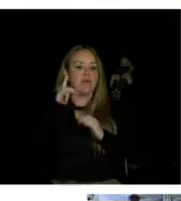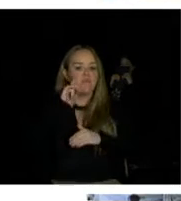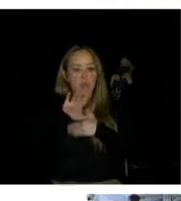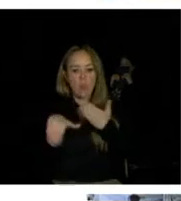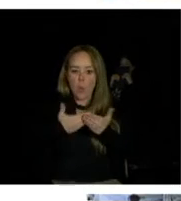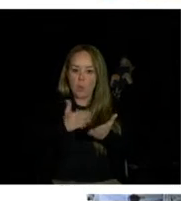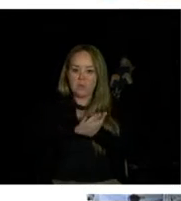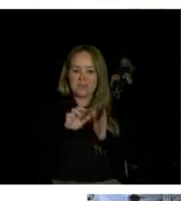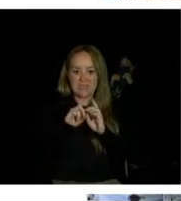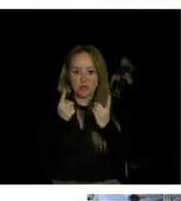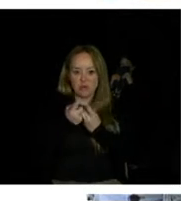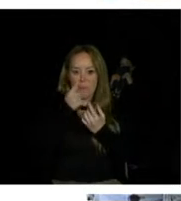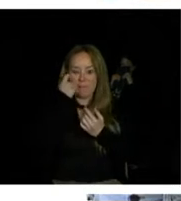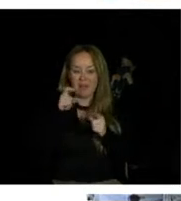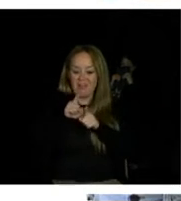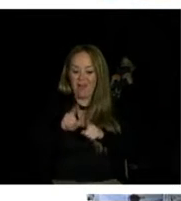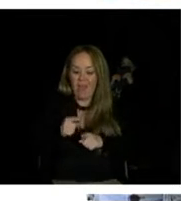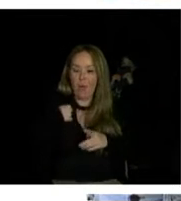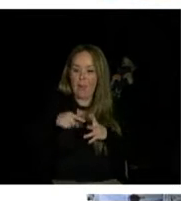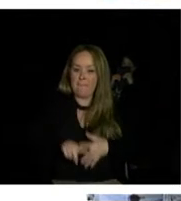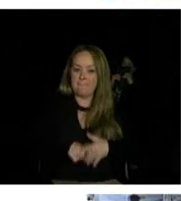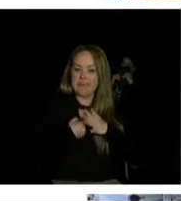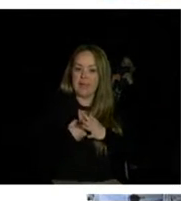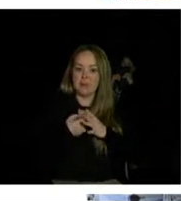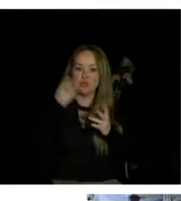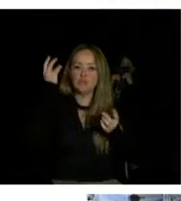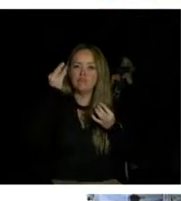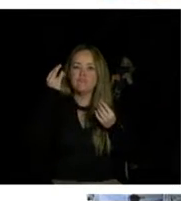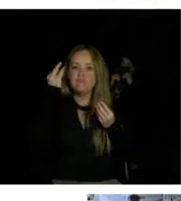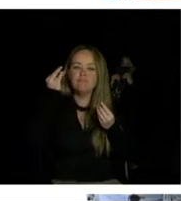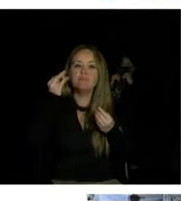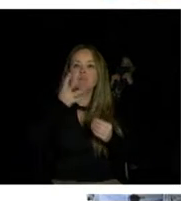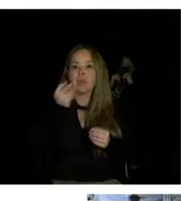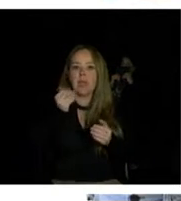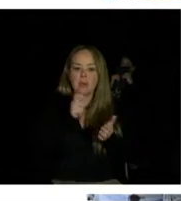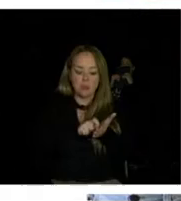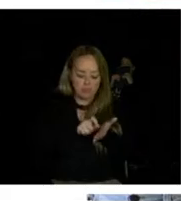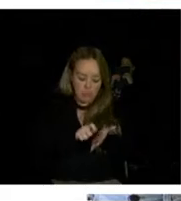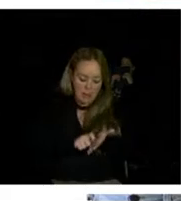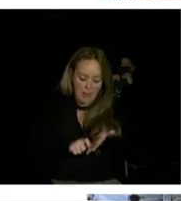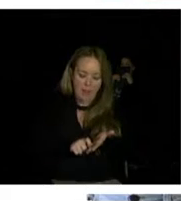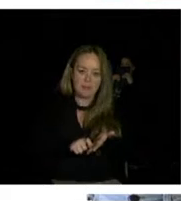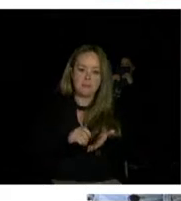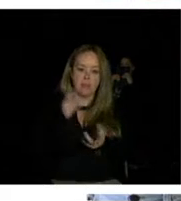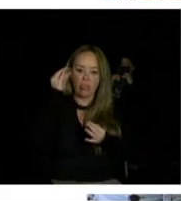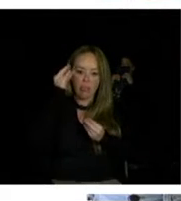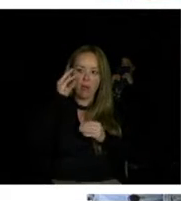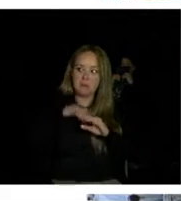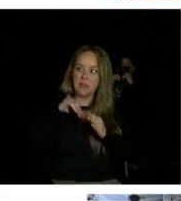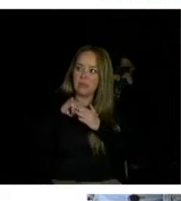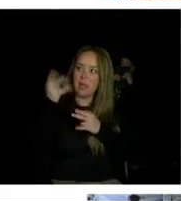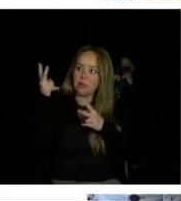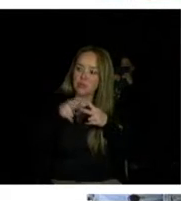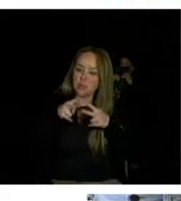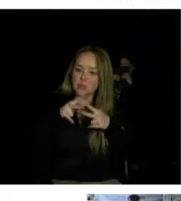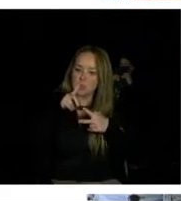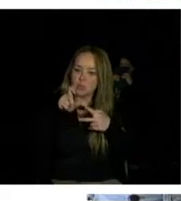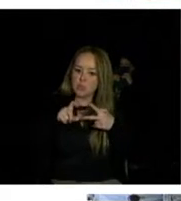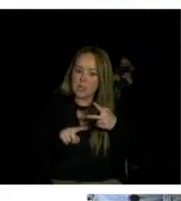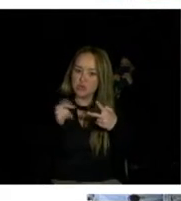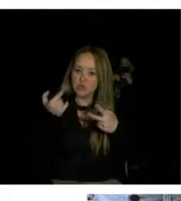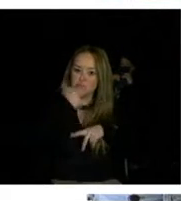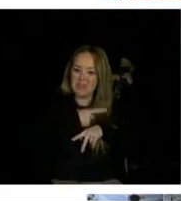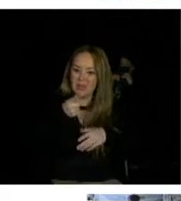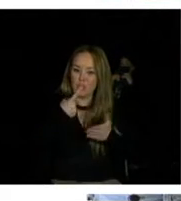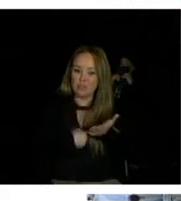school district. Because as we begin to generate thoughts and rate those thoughts on these two questions that you engaged with